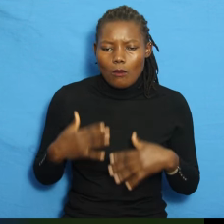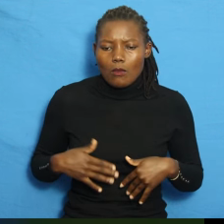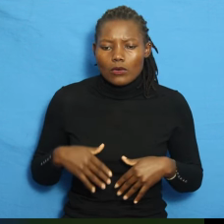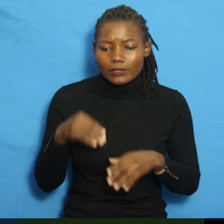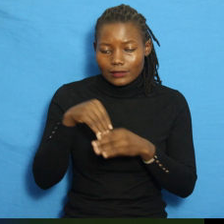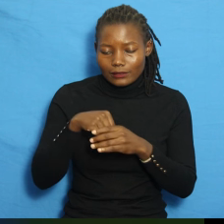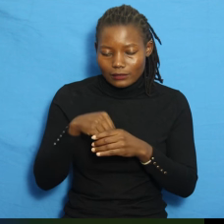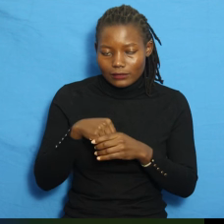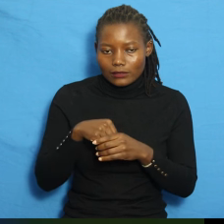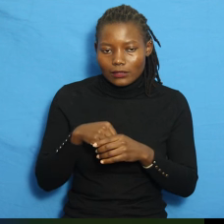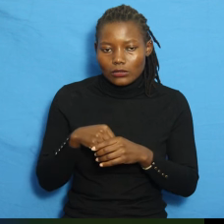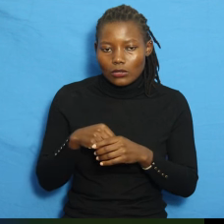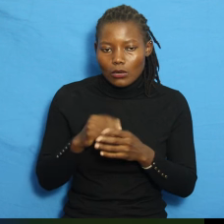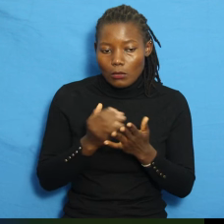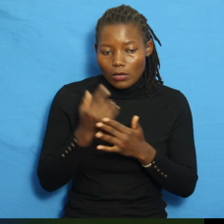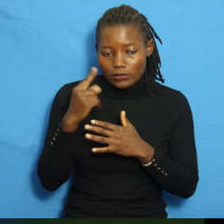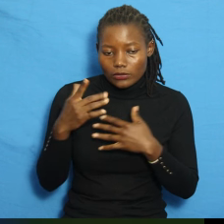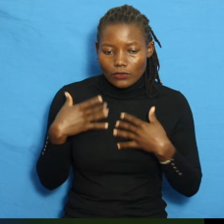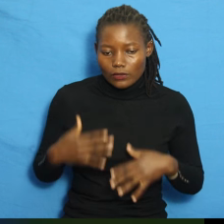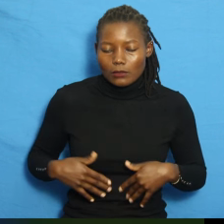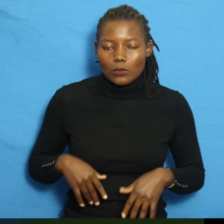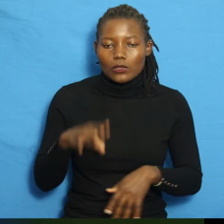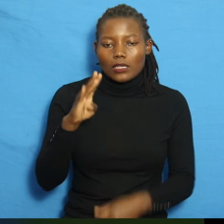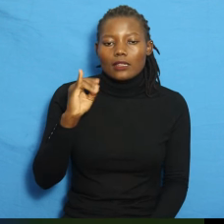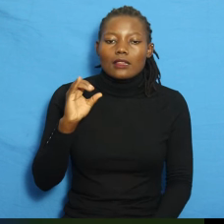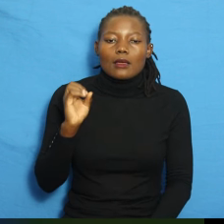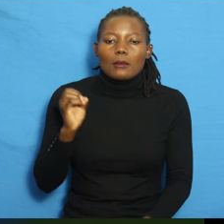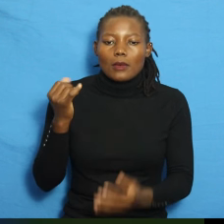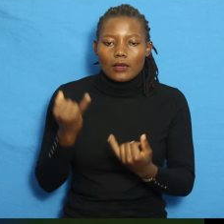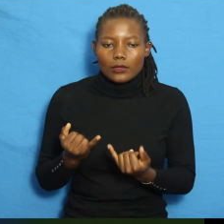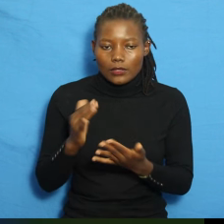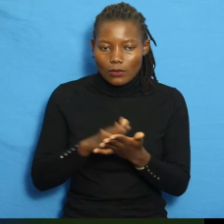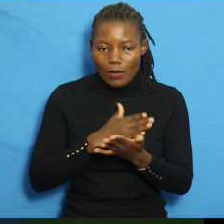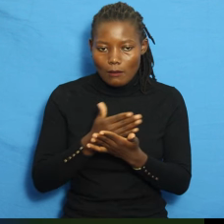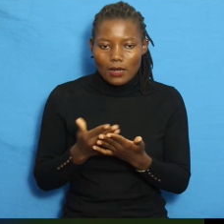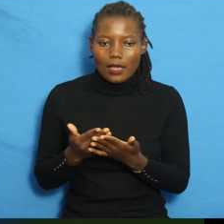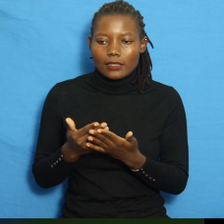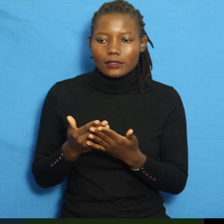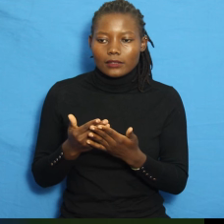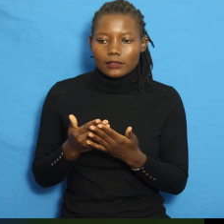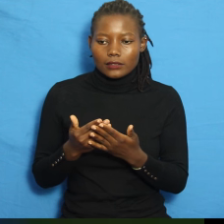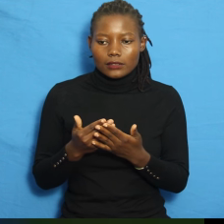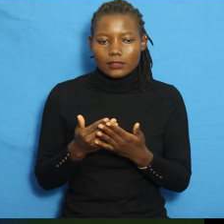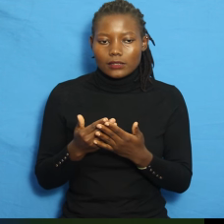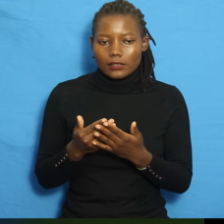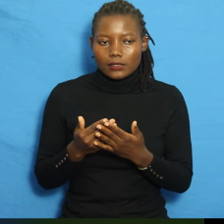internal mechanisms of the body, the bio, now apply to